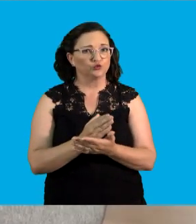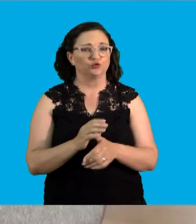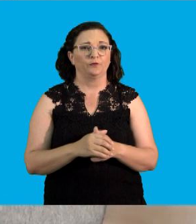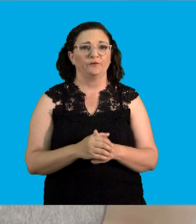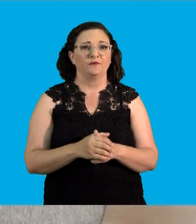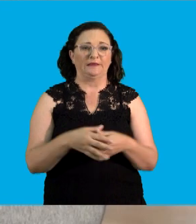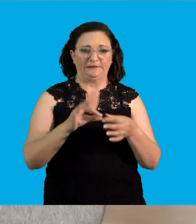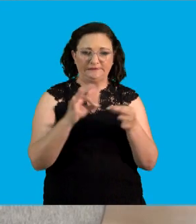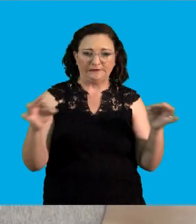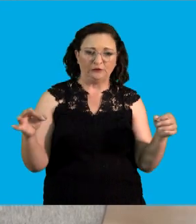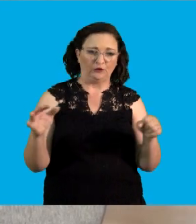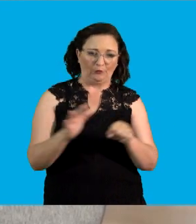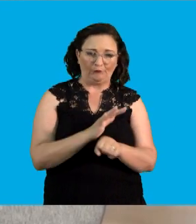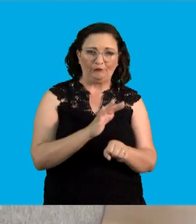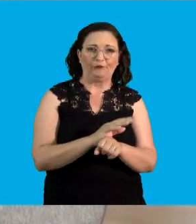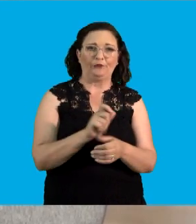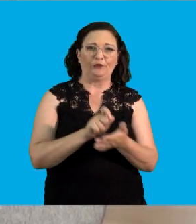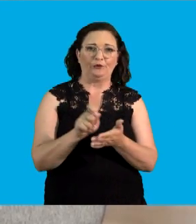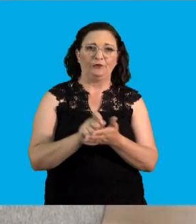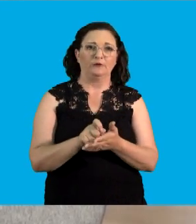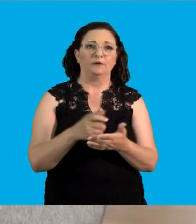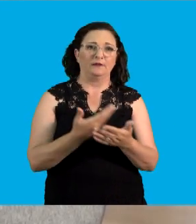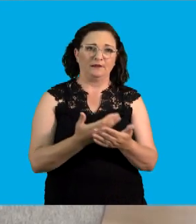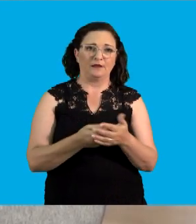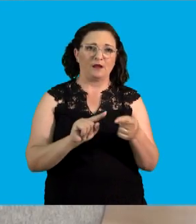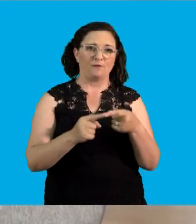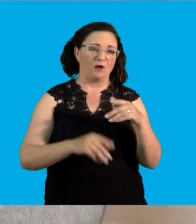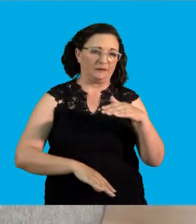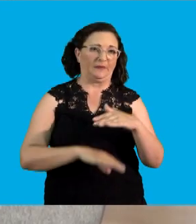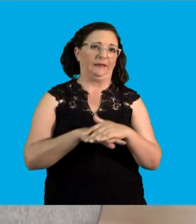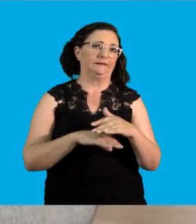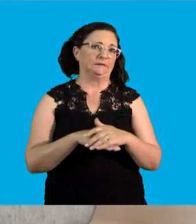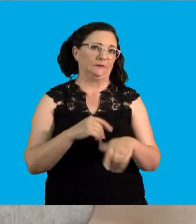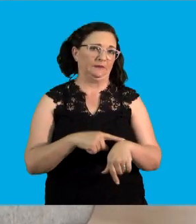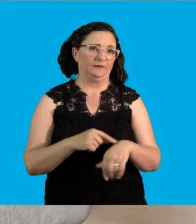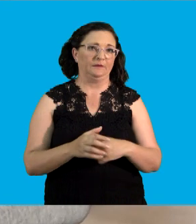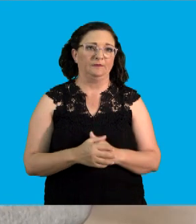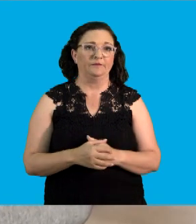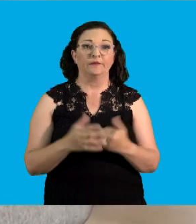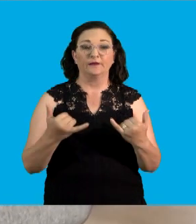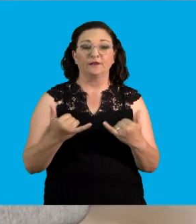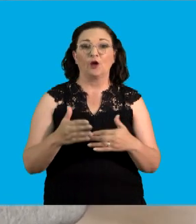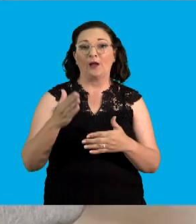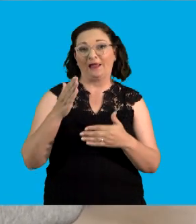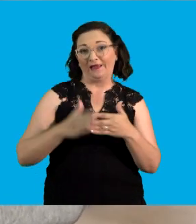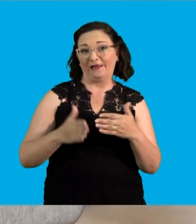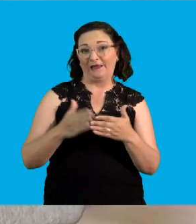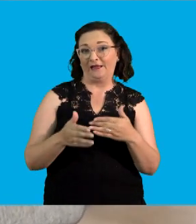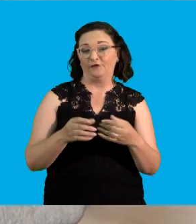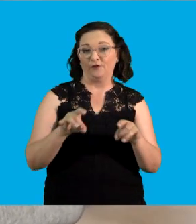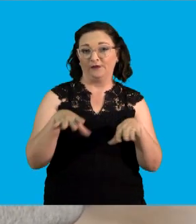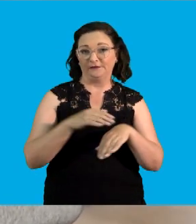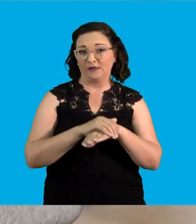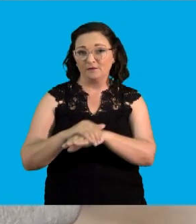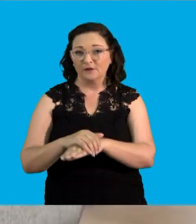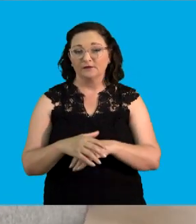forget, write full sentences to ensure maximum mark. So we've come to an end of our exam